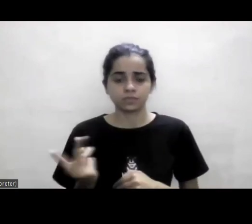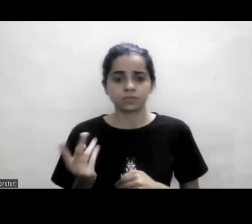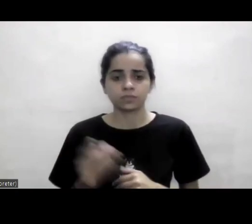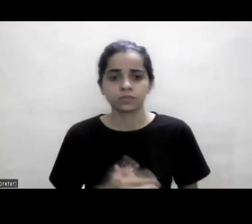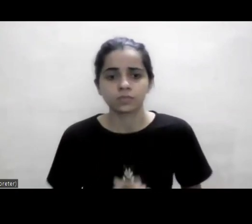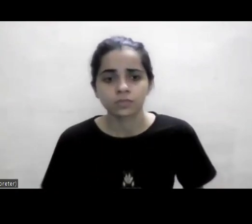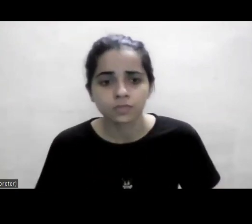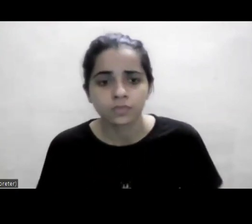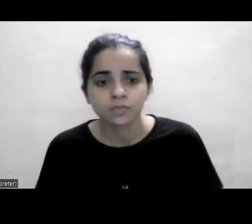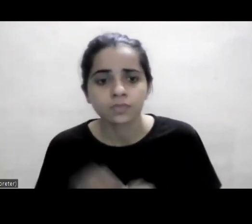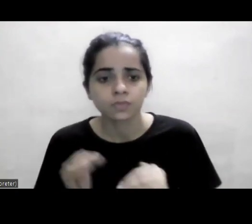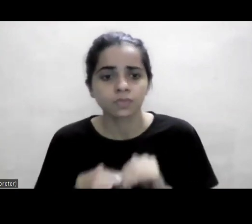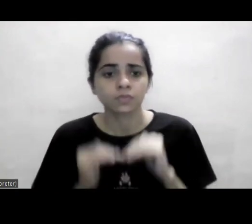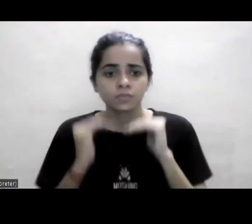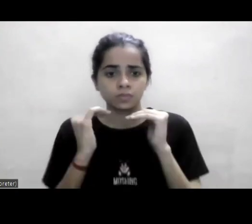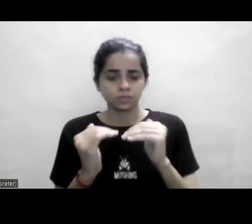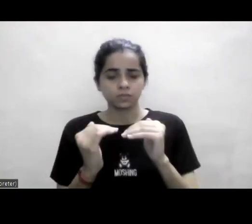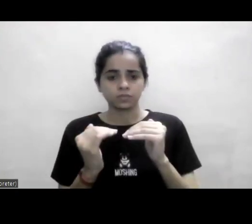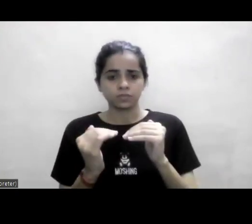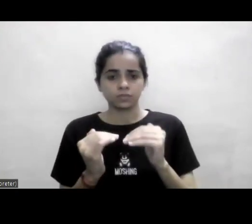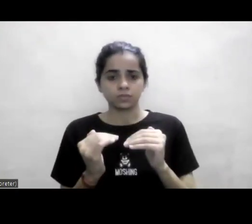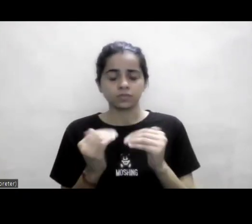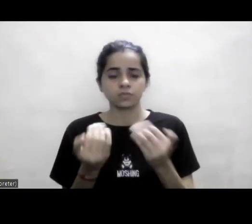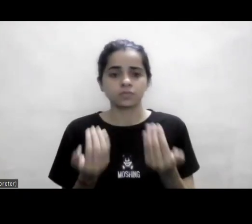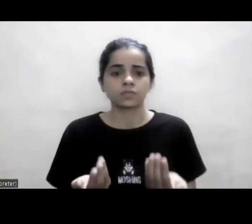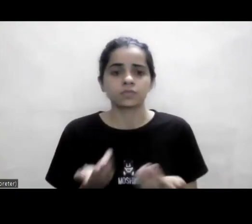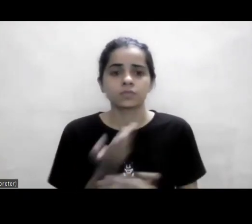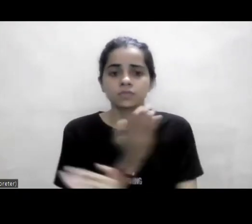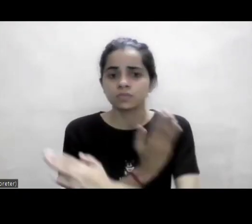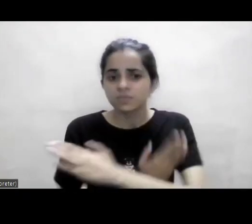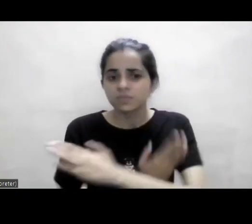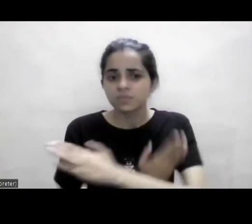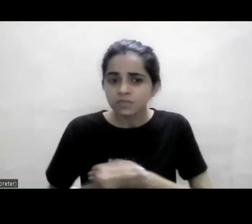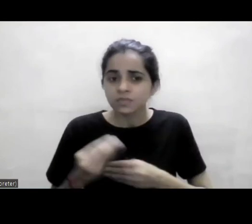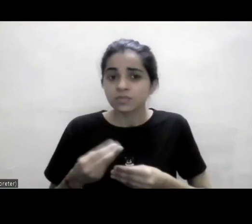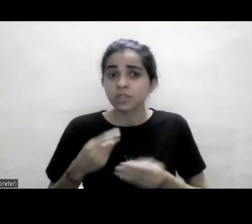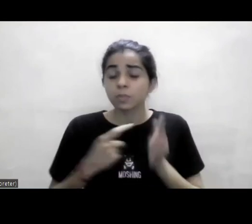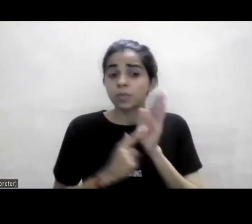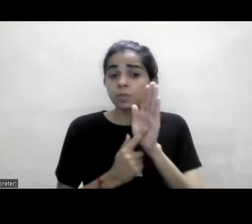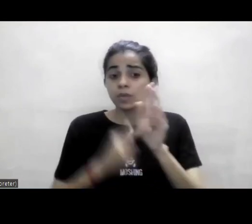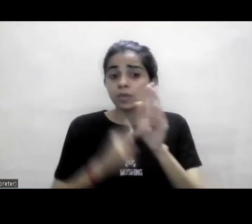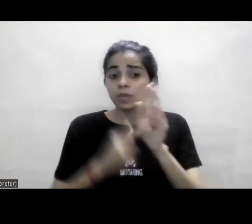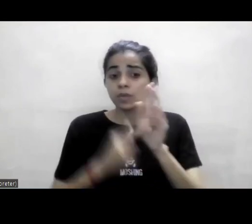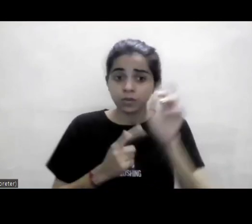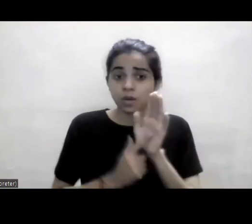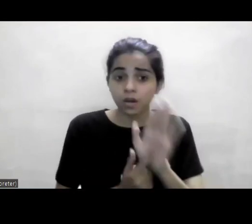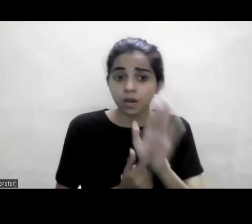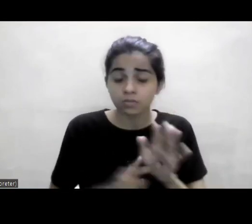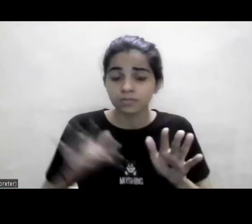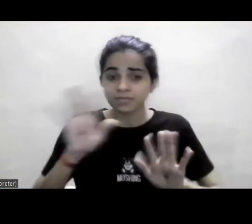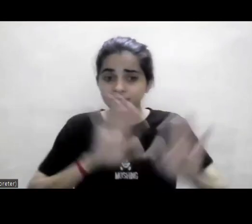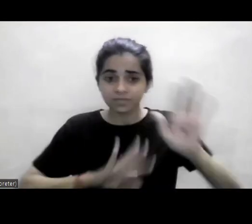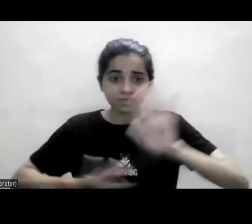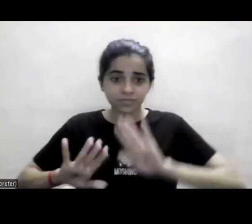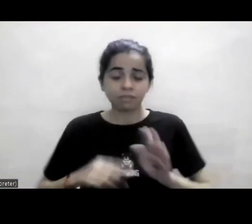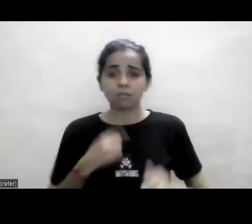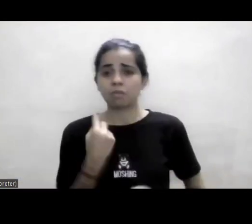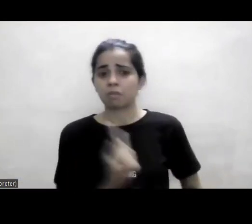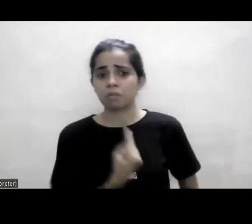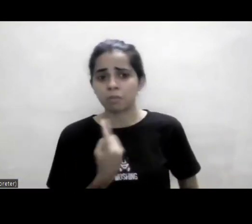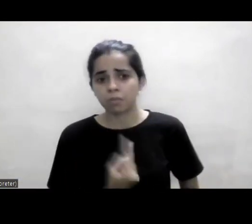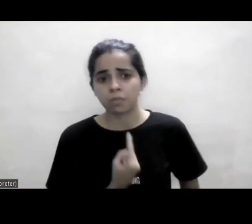we have seen throughout how you would see at these how the representation talks about these characters being so lonely and,